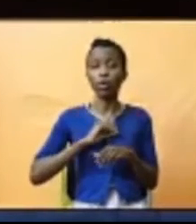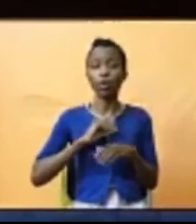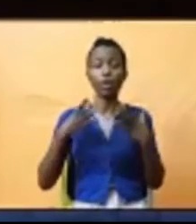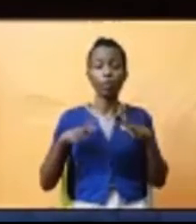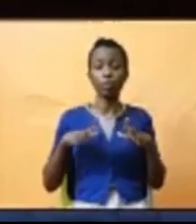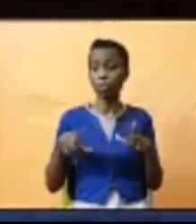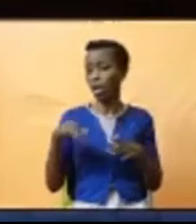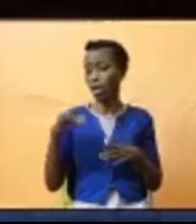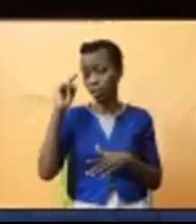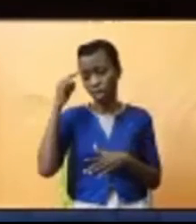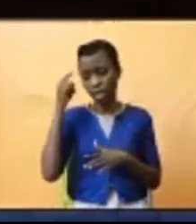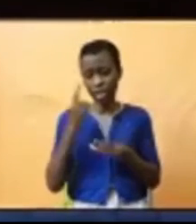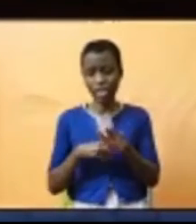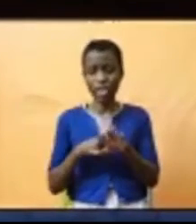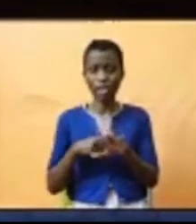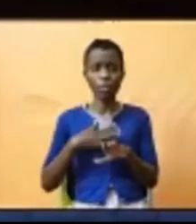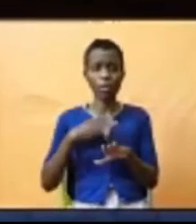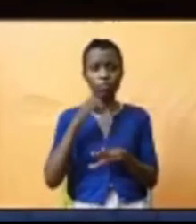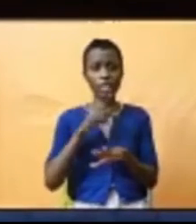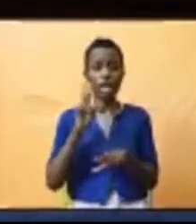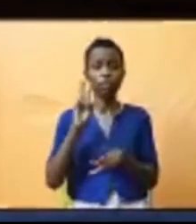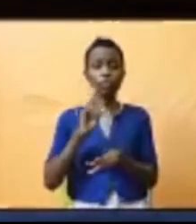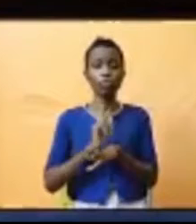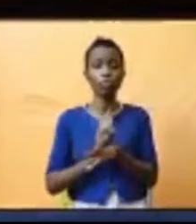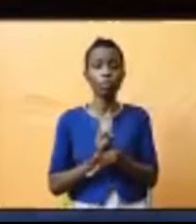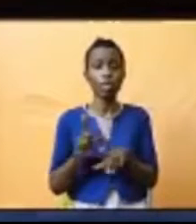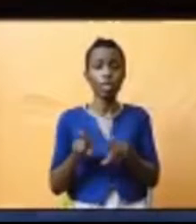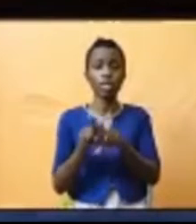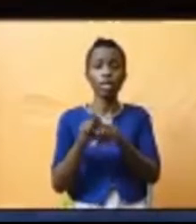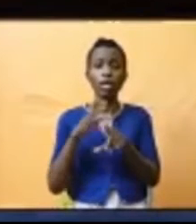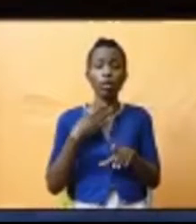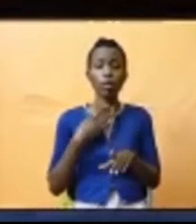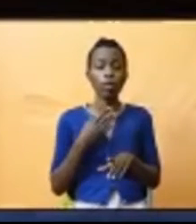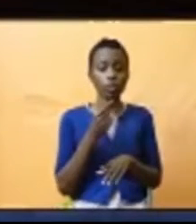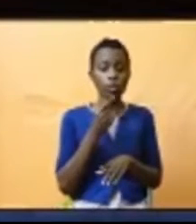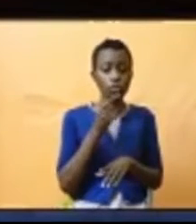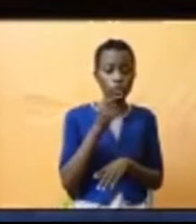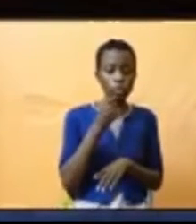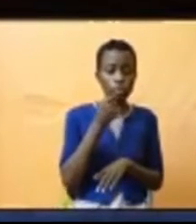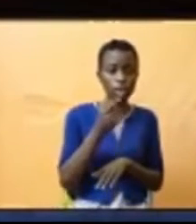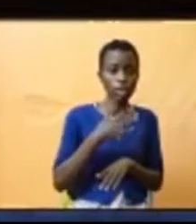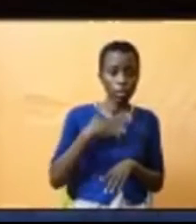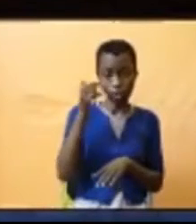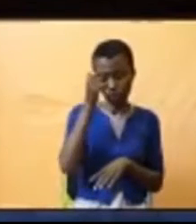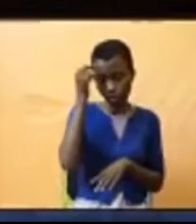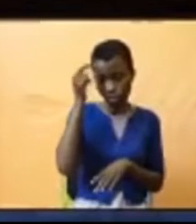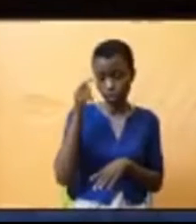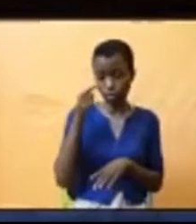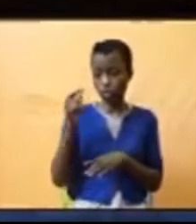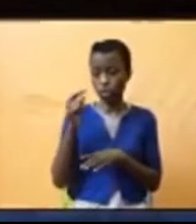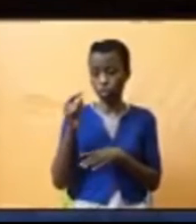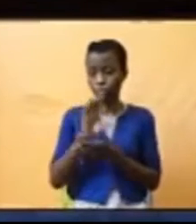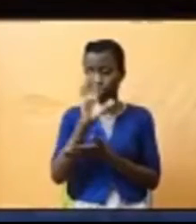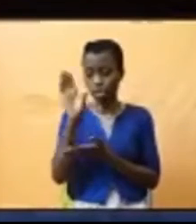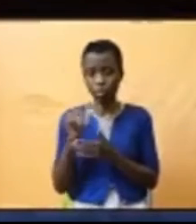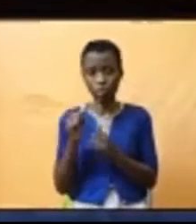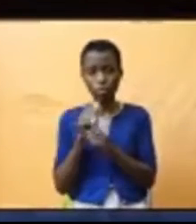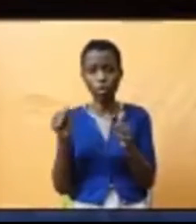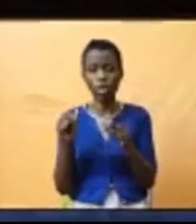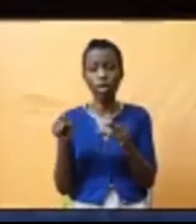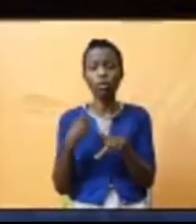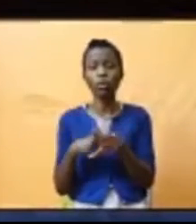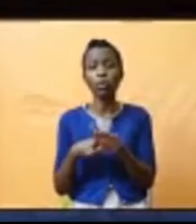But I think my time is up. I have about 2 minutes left, but I'd like to get your final thoughts, because you summarized it so well when